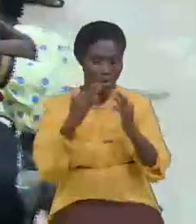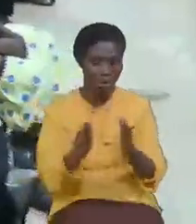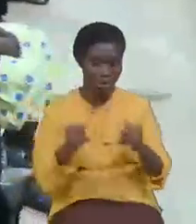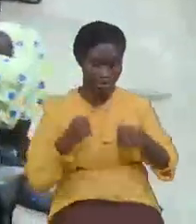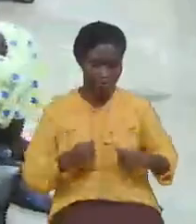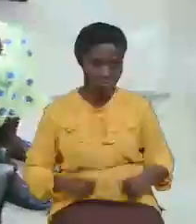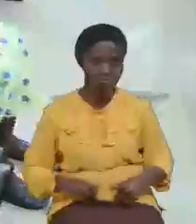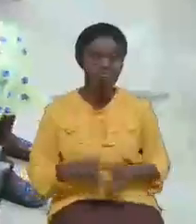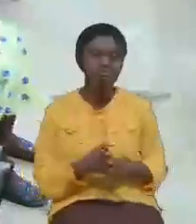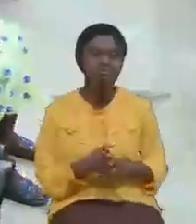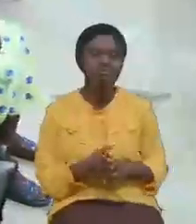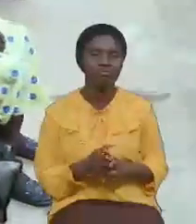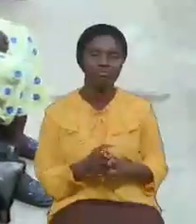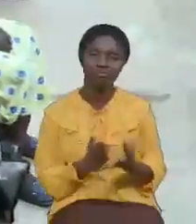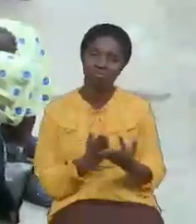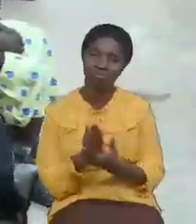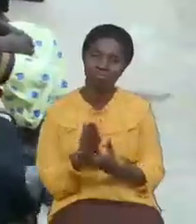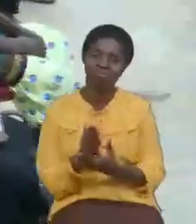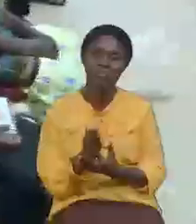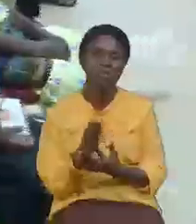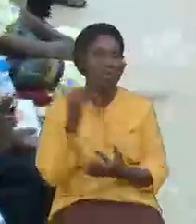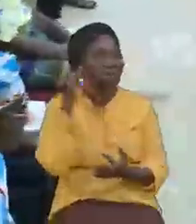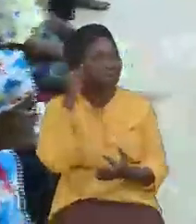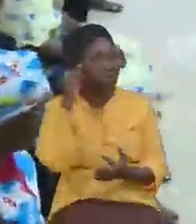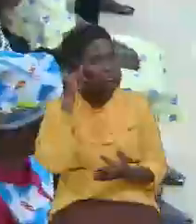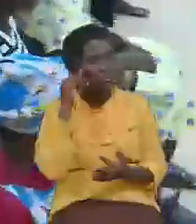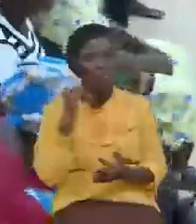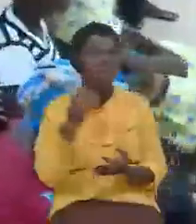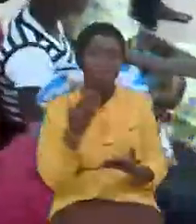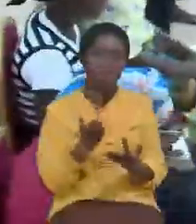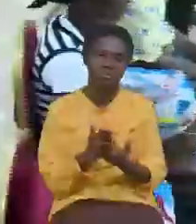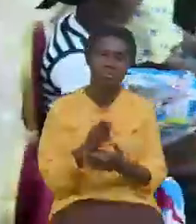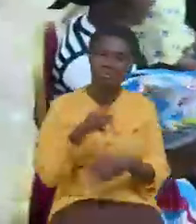SMS or WhatsApp number plus